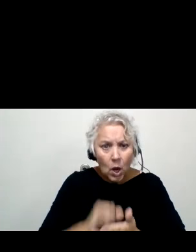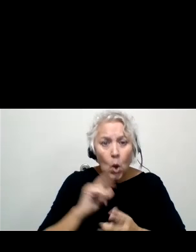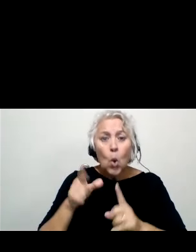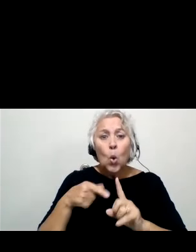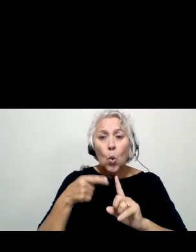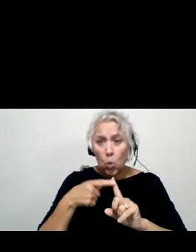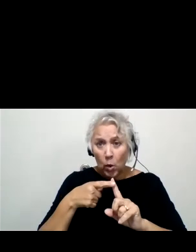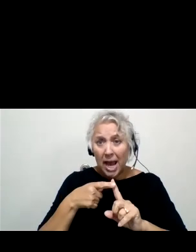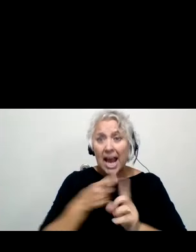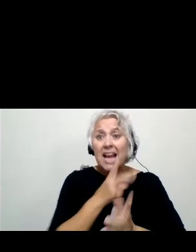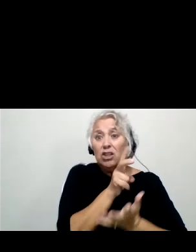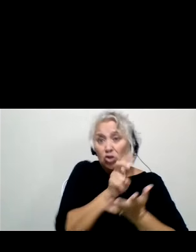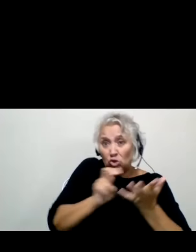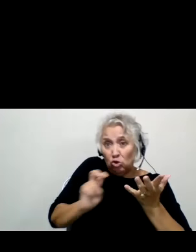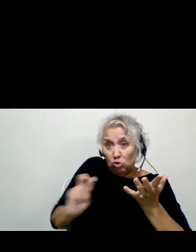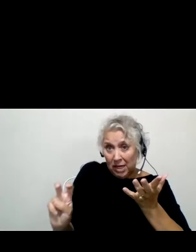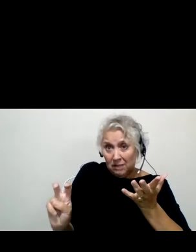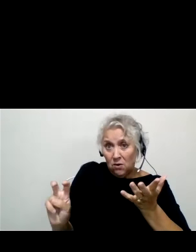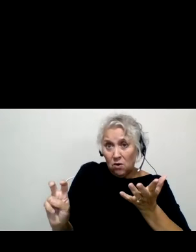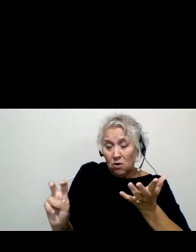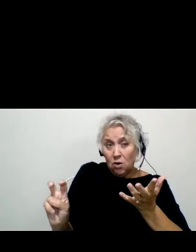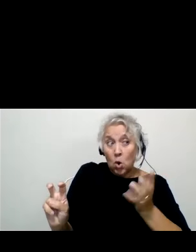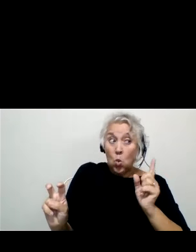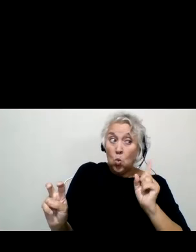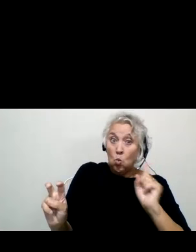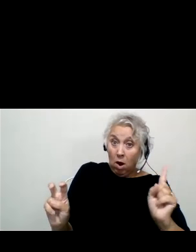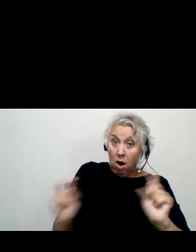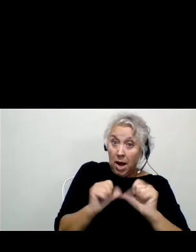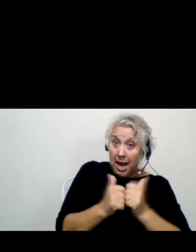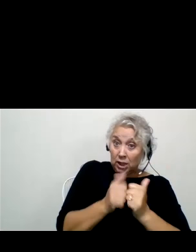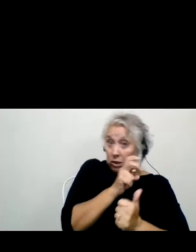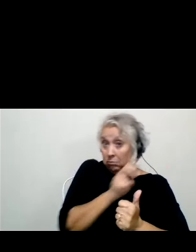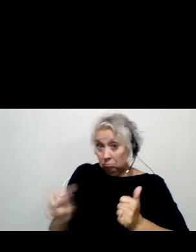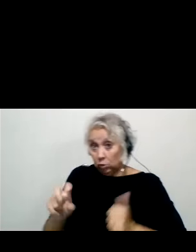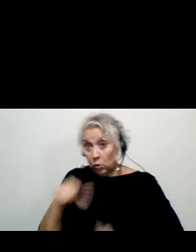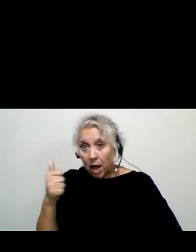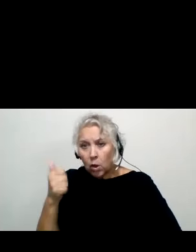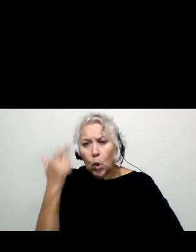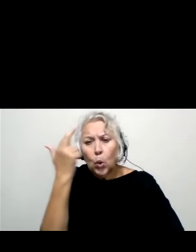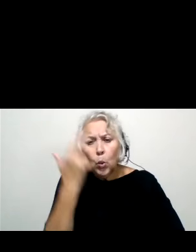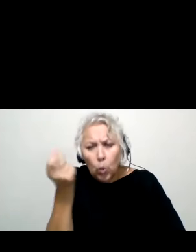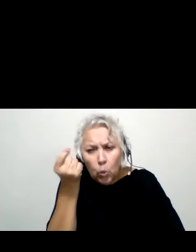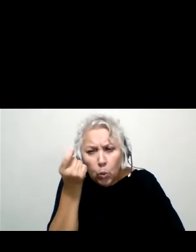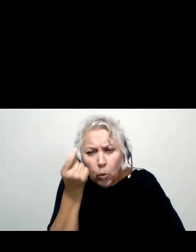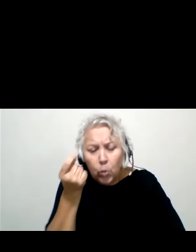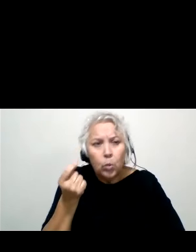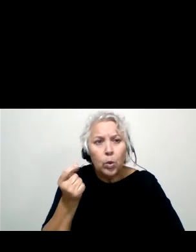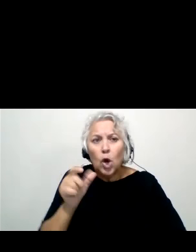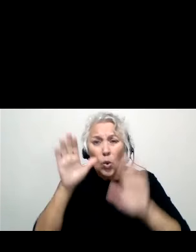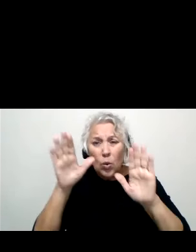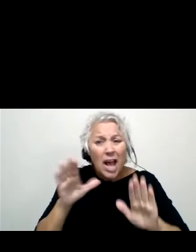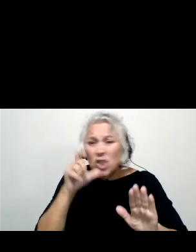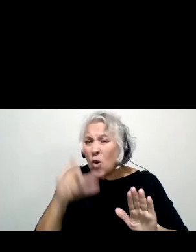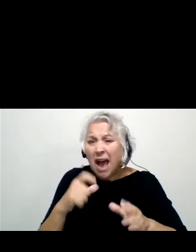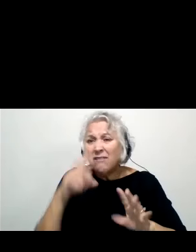is transferring from one agency to another, realize that, you know, what's great is you don't have to make